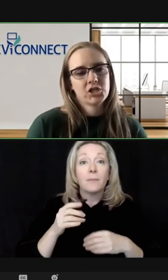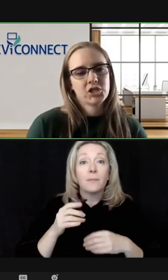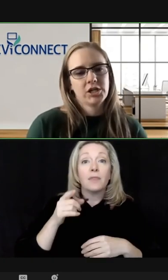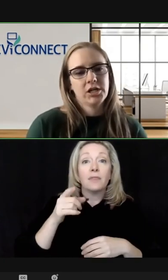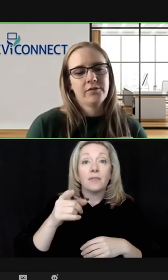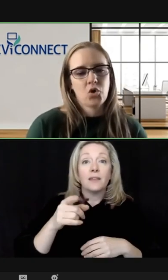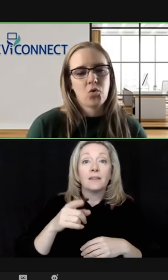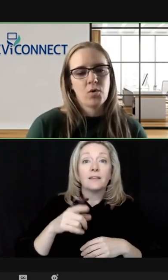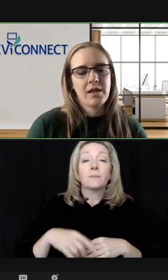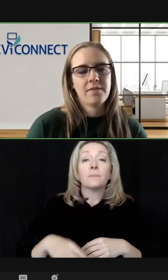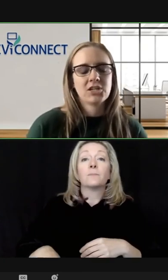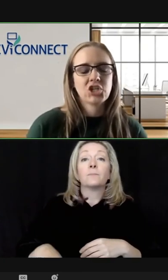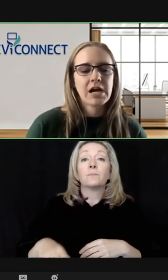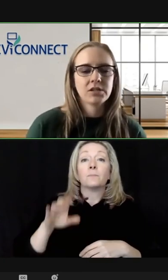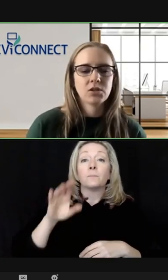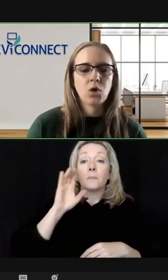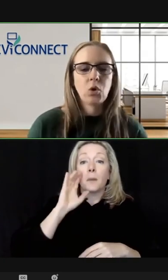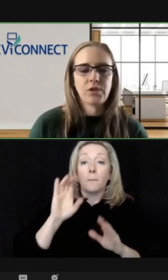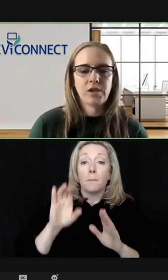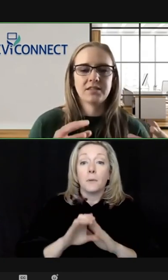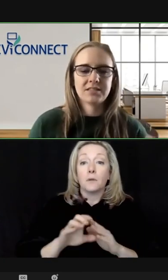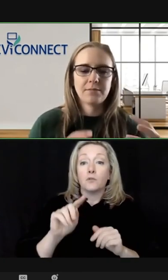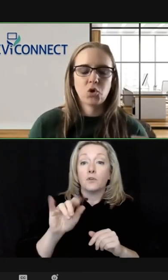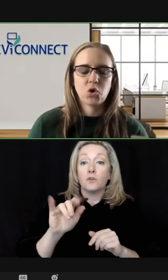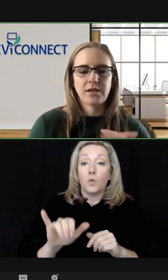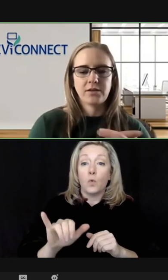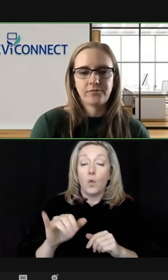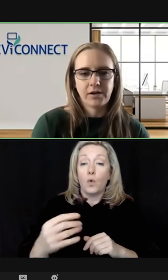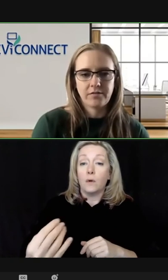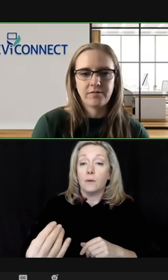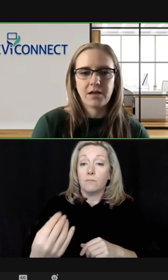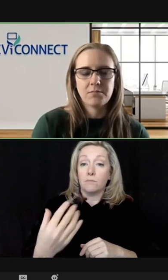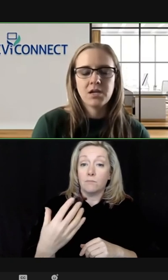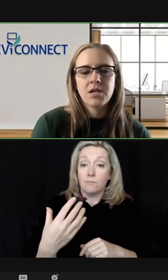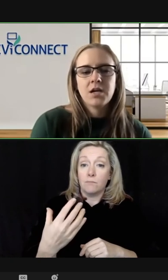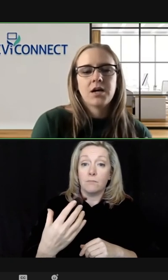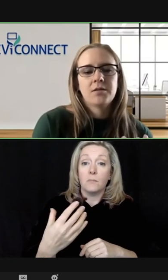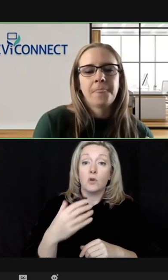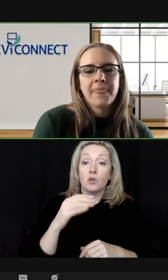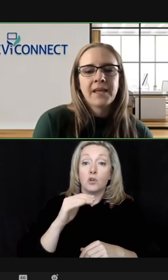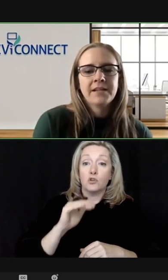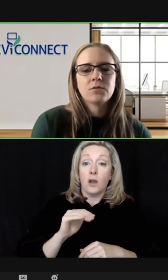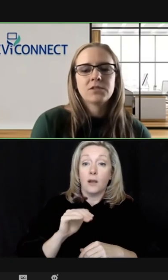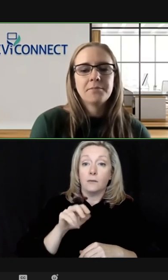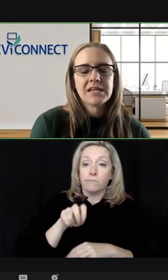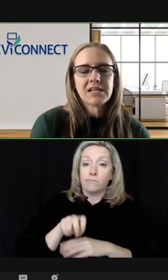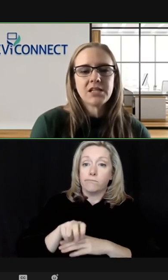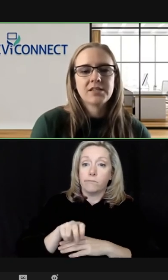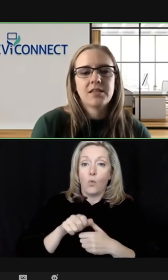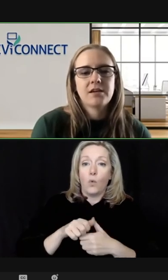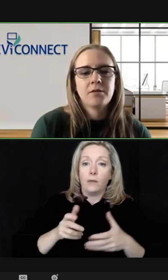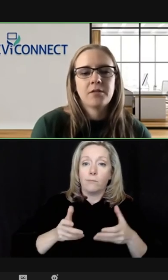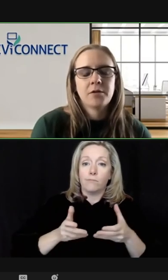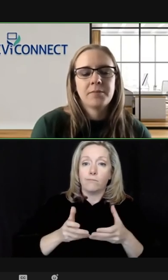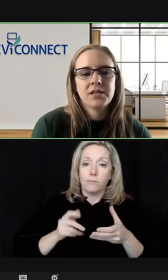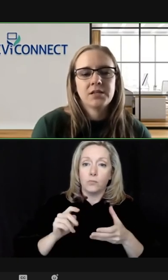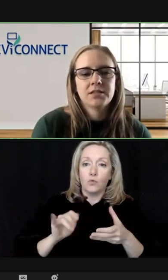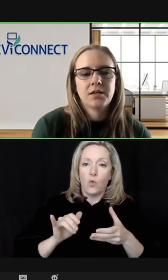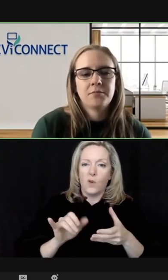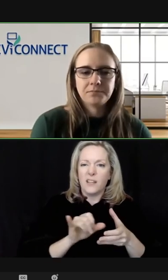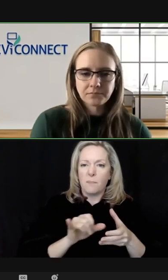device with a picture of a toy, and that child is holding the same toy in front of them. And so to me, it looks like